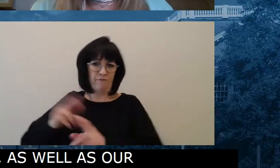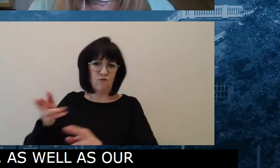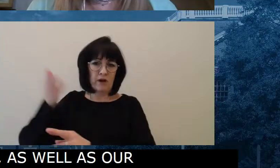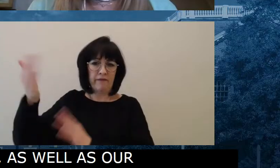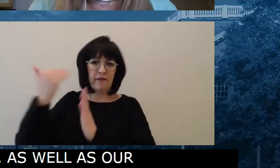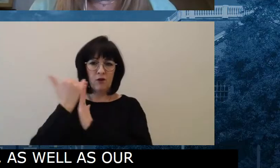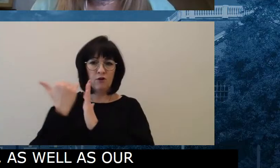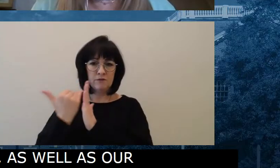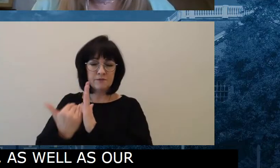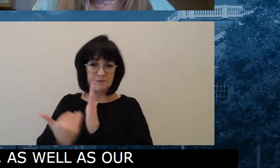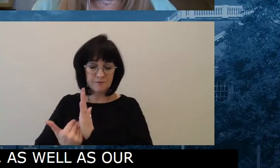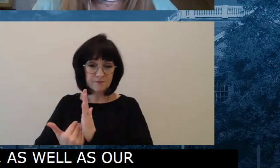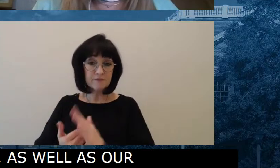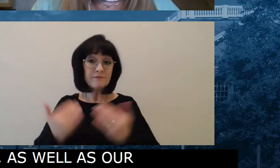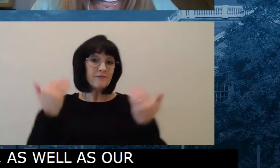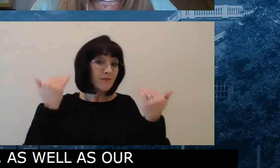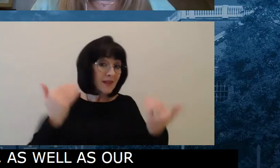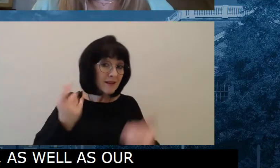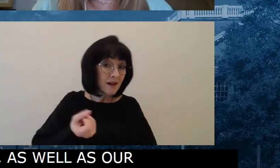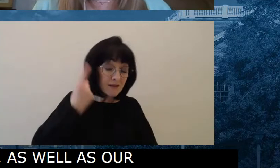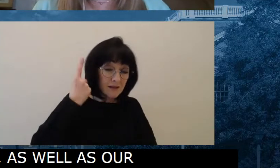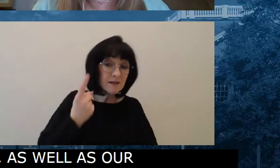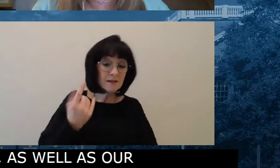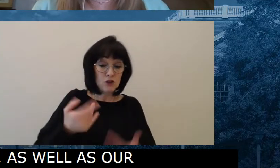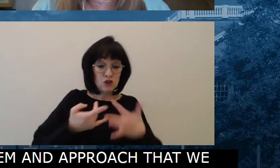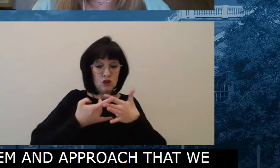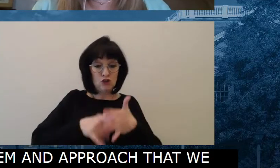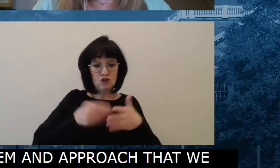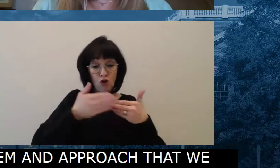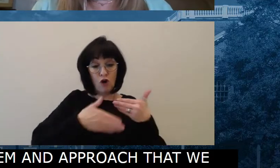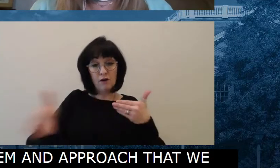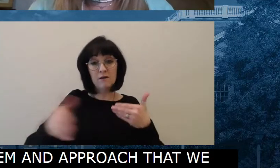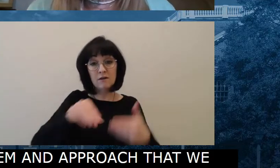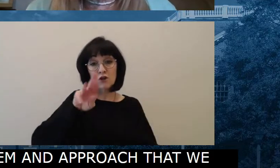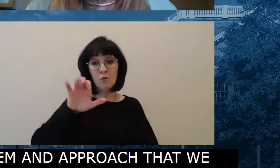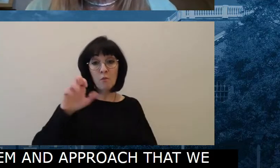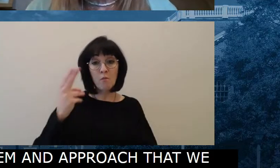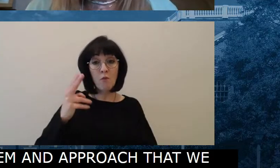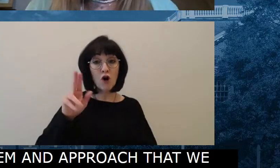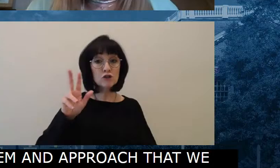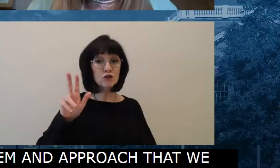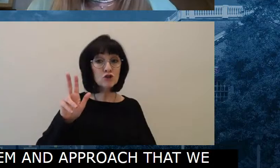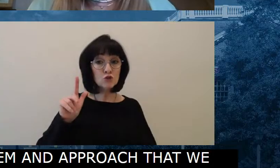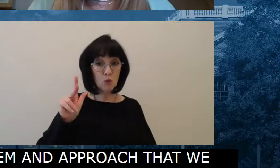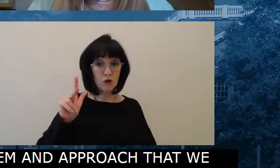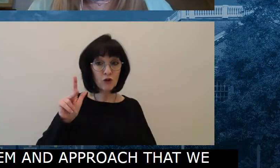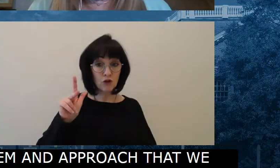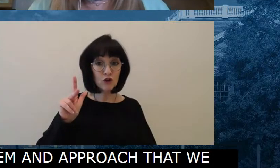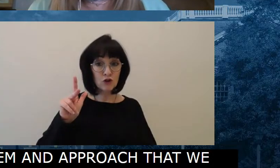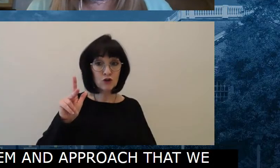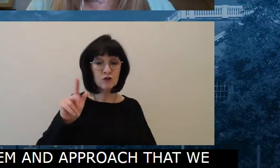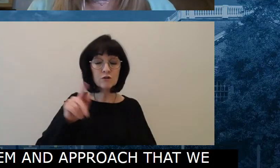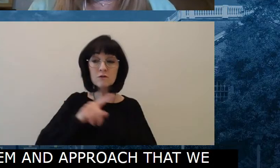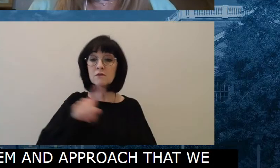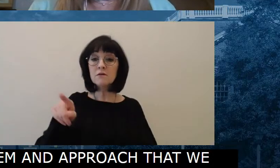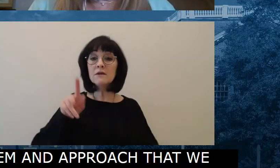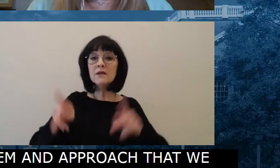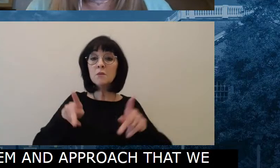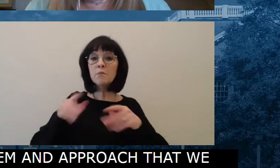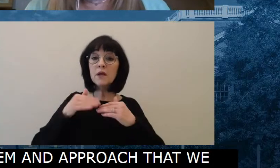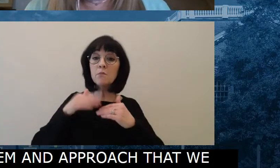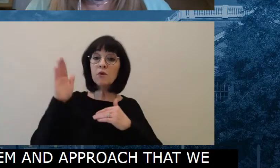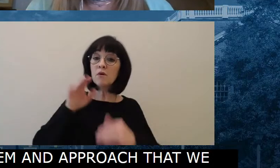23rd, we are asking people to select conditions that they have. But when